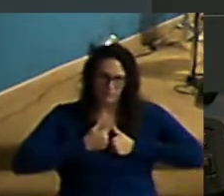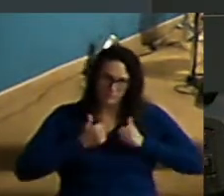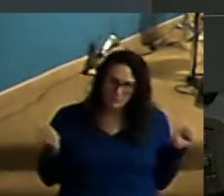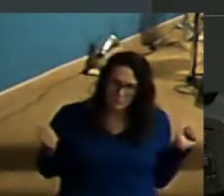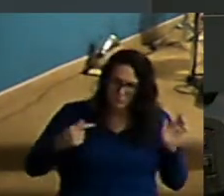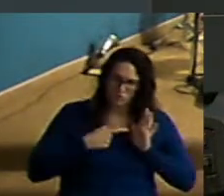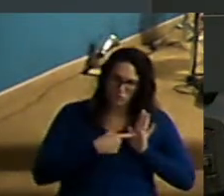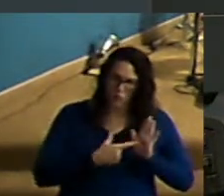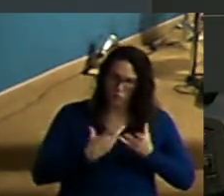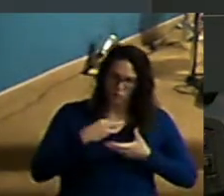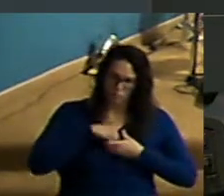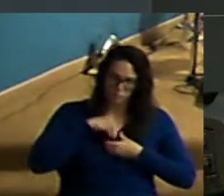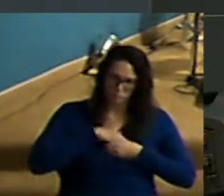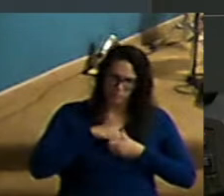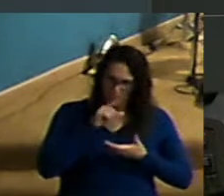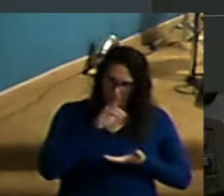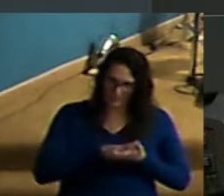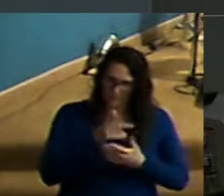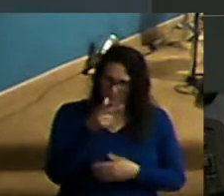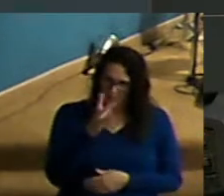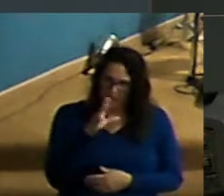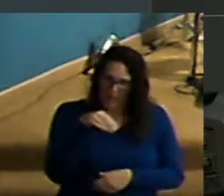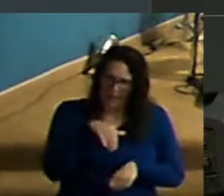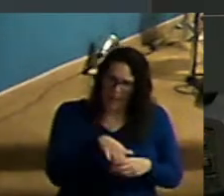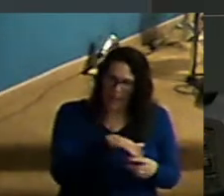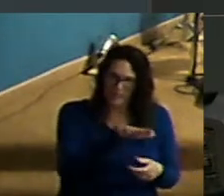gives. Colossians chapter 3